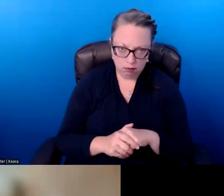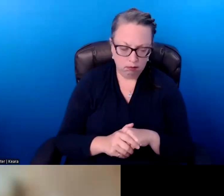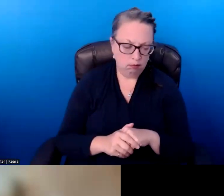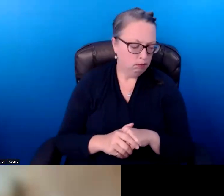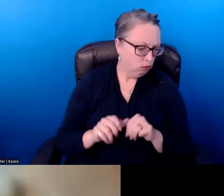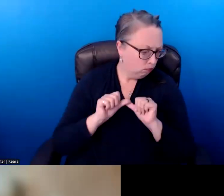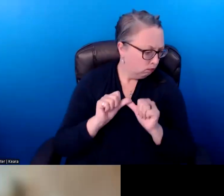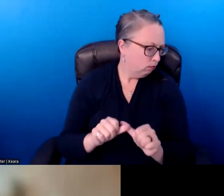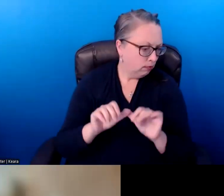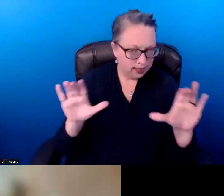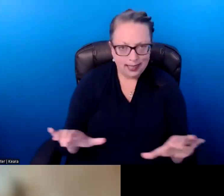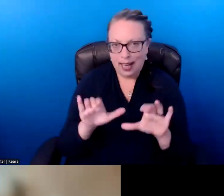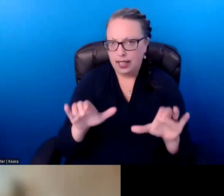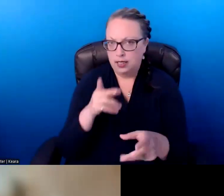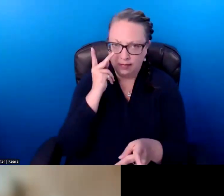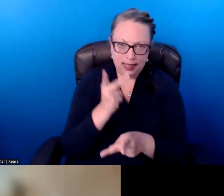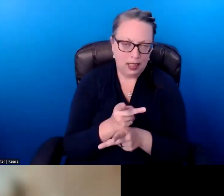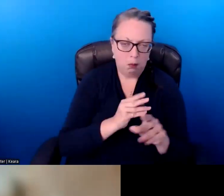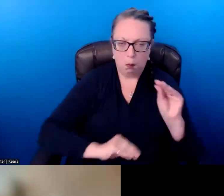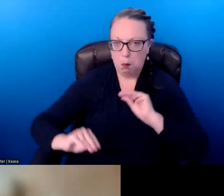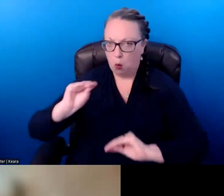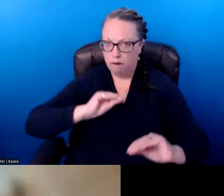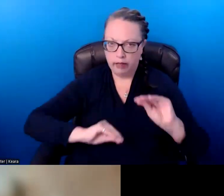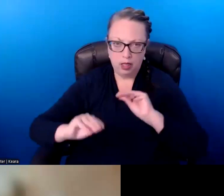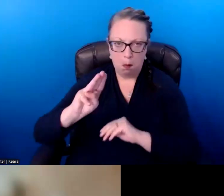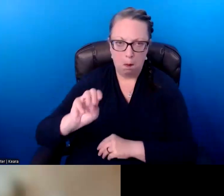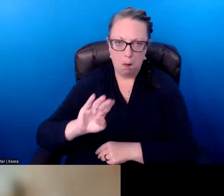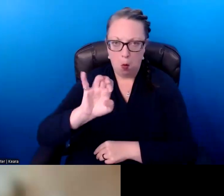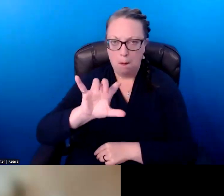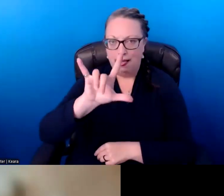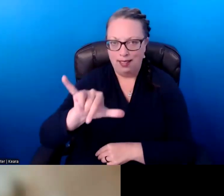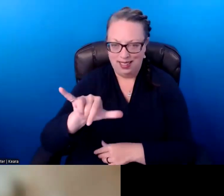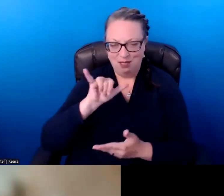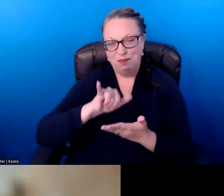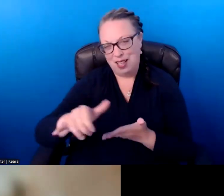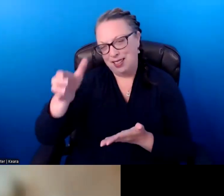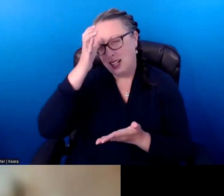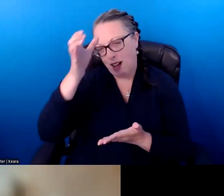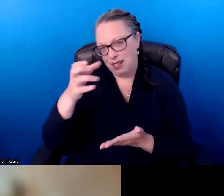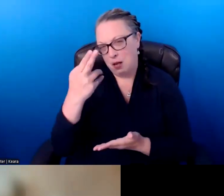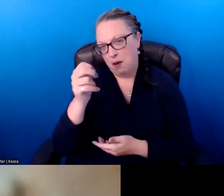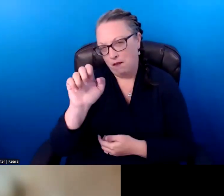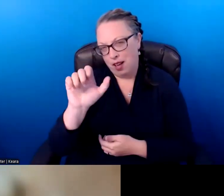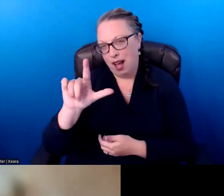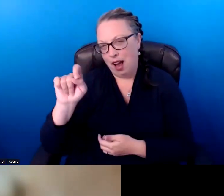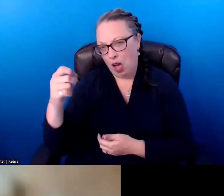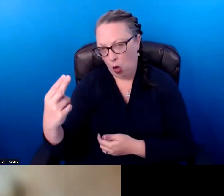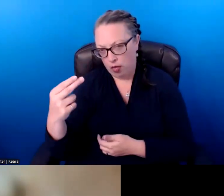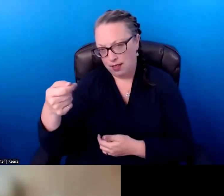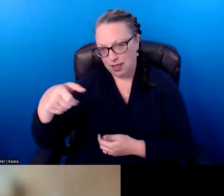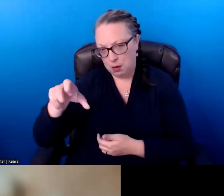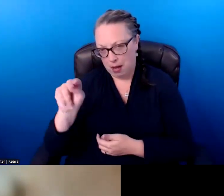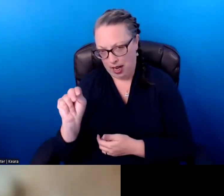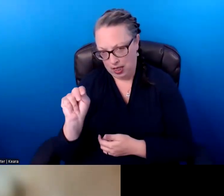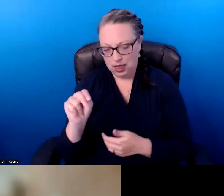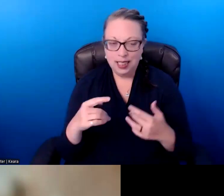active, keep your mobility. So that's the concept of health span. The usual concept